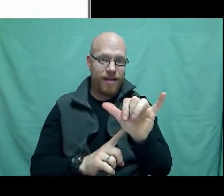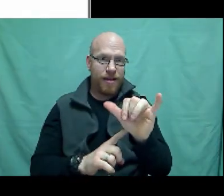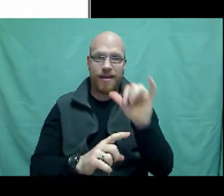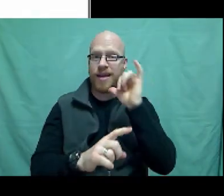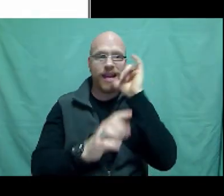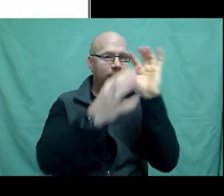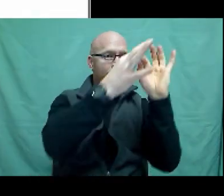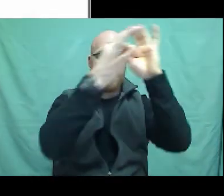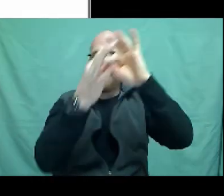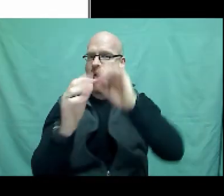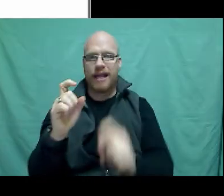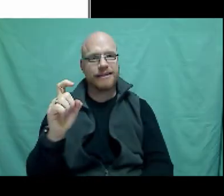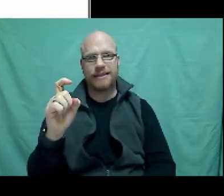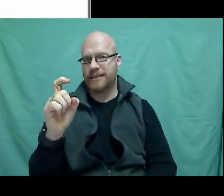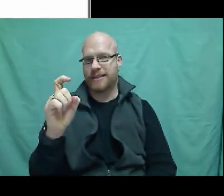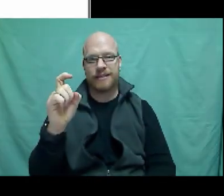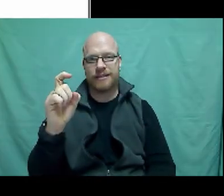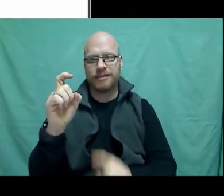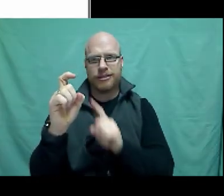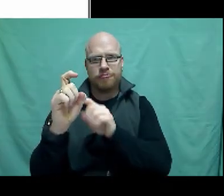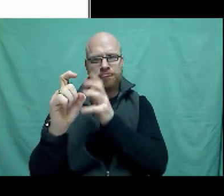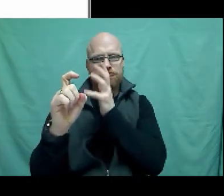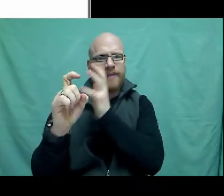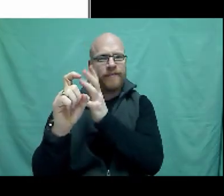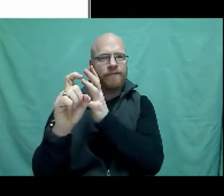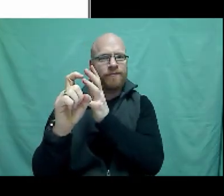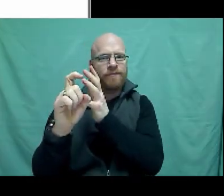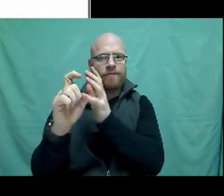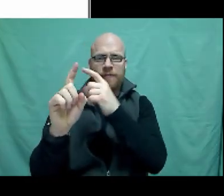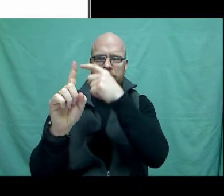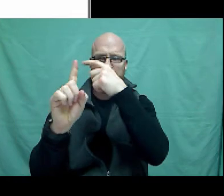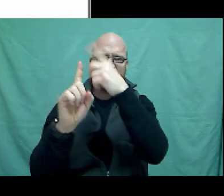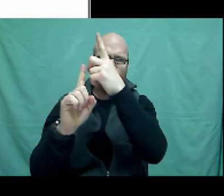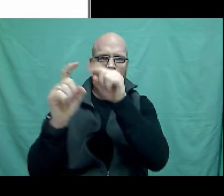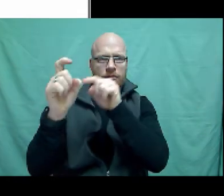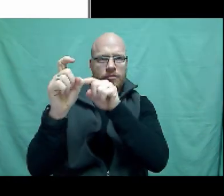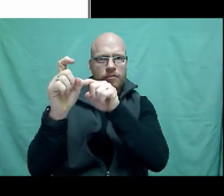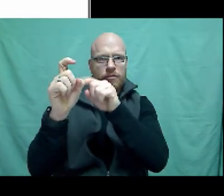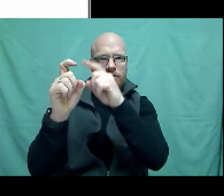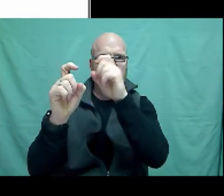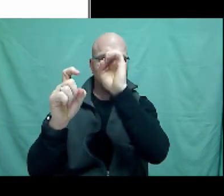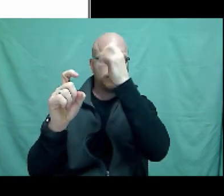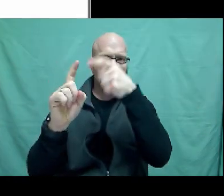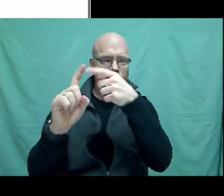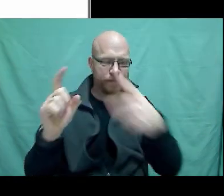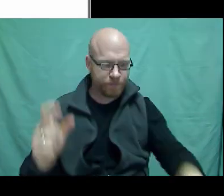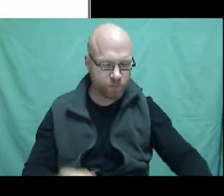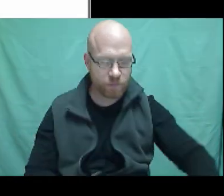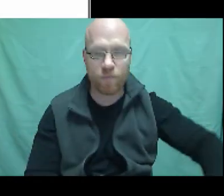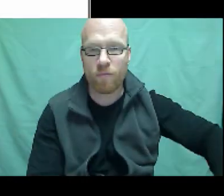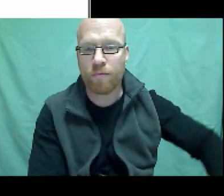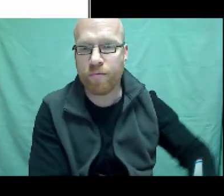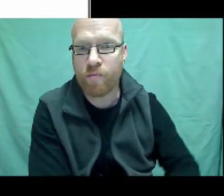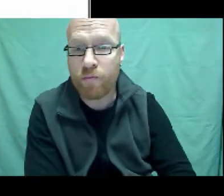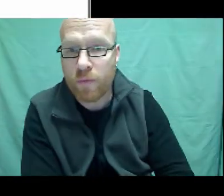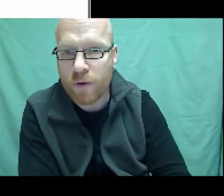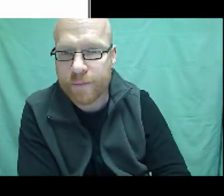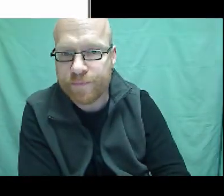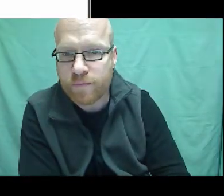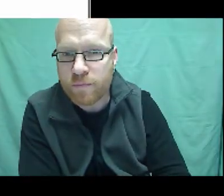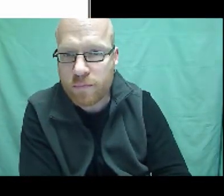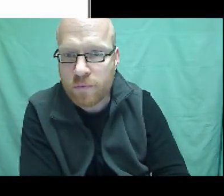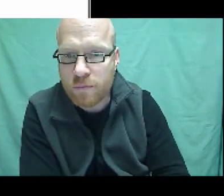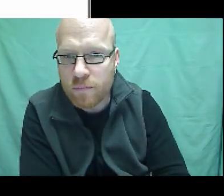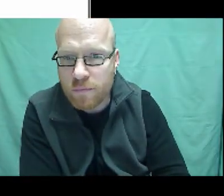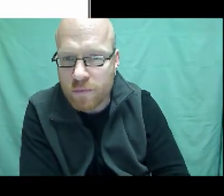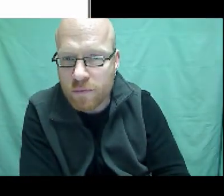negative 4. The negative 4 does not cover or belong to x. X is x to the positive 1. That